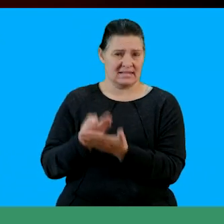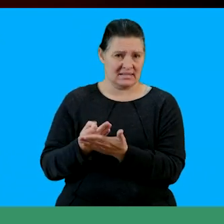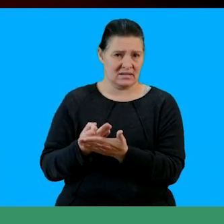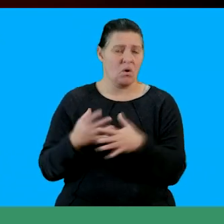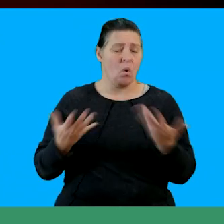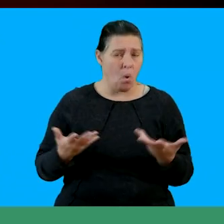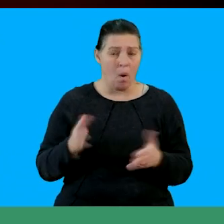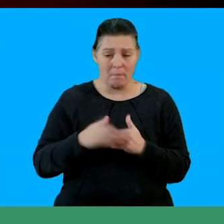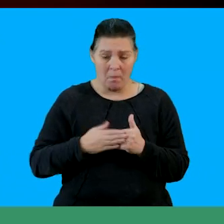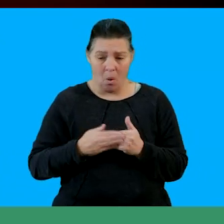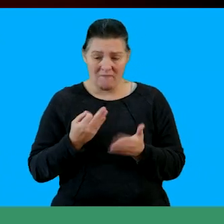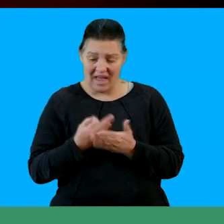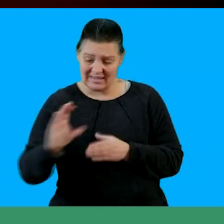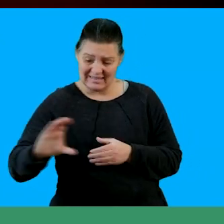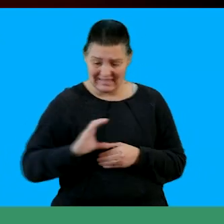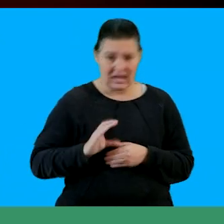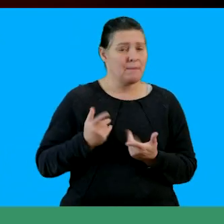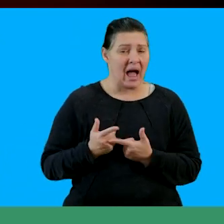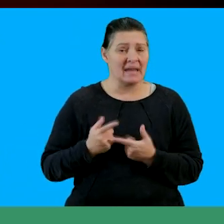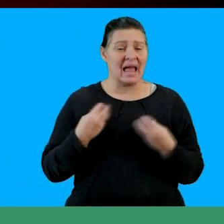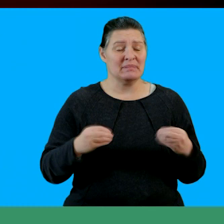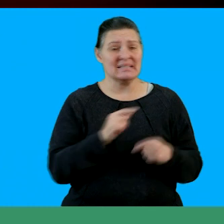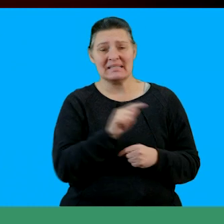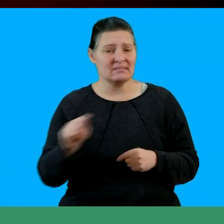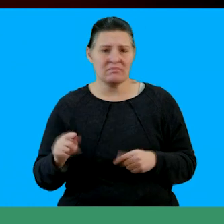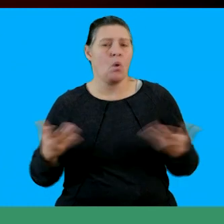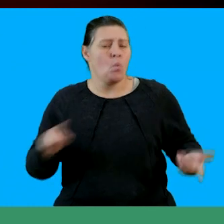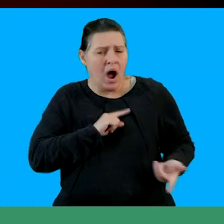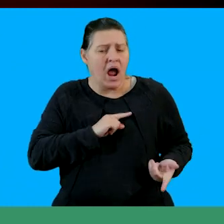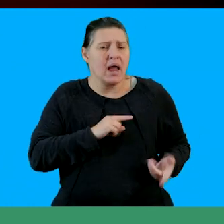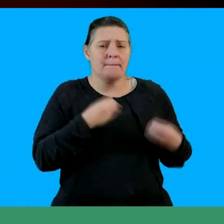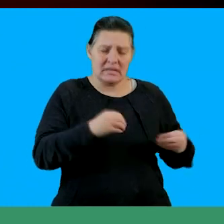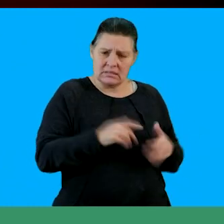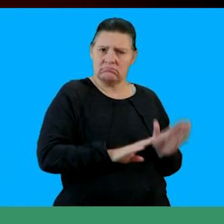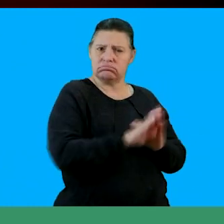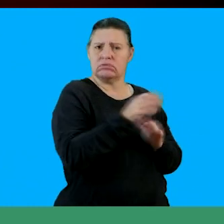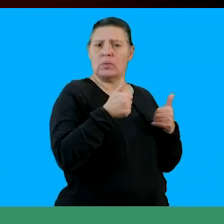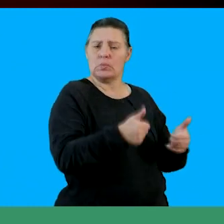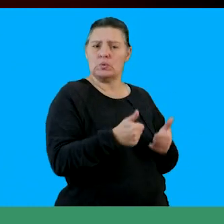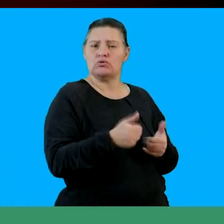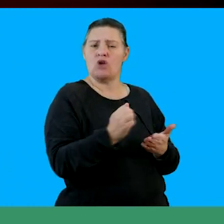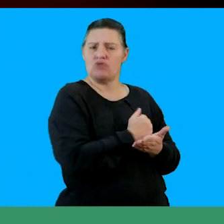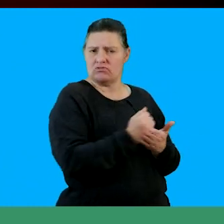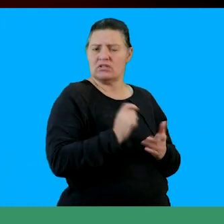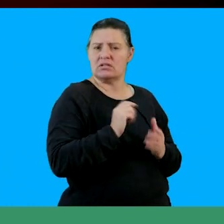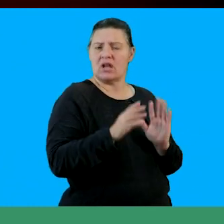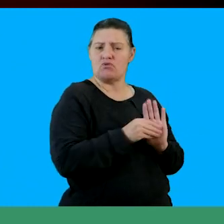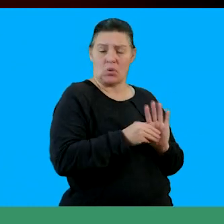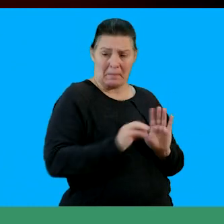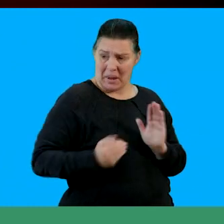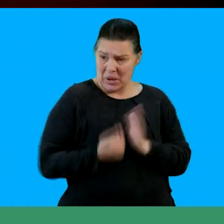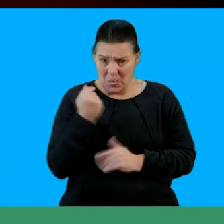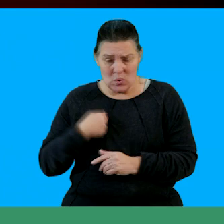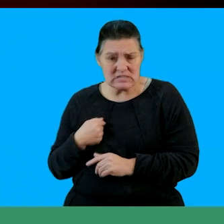funding or extra funding than existing businesses who already has a good credit record.